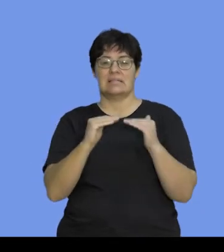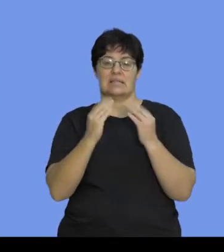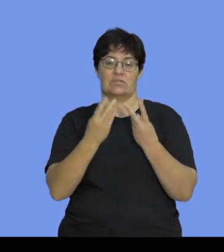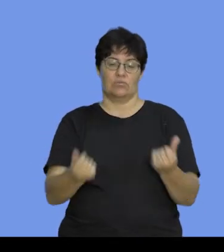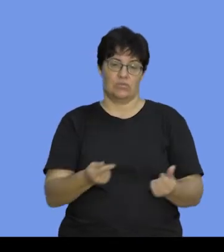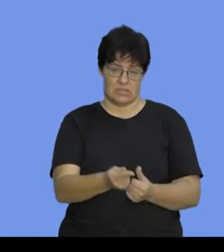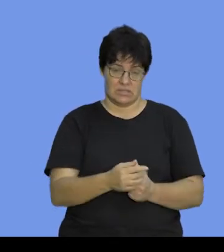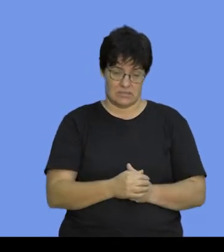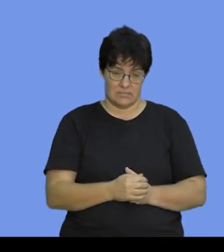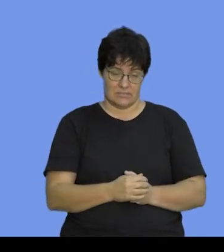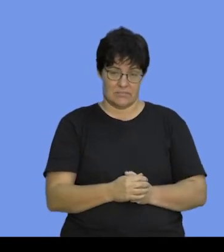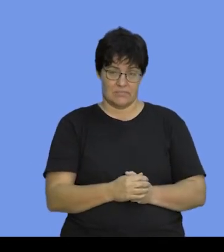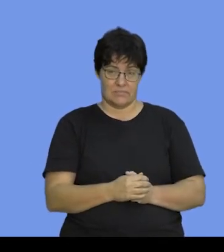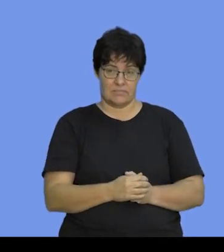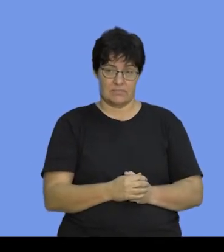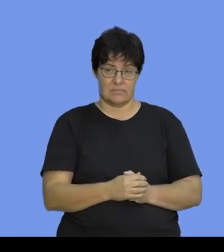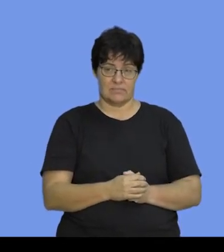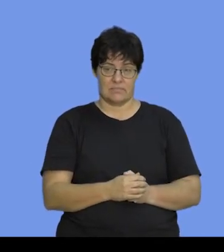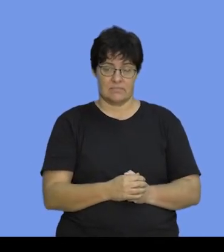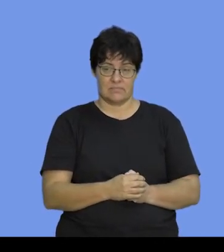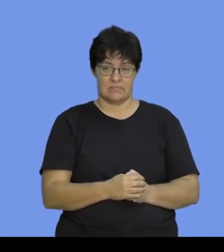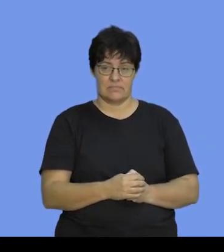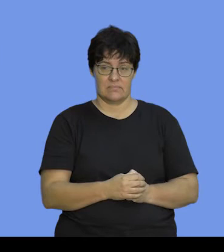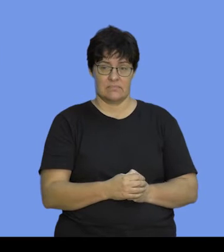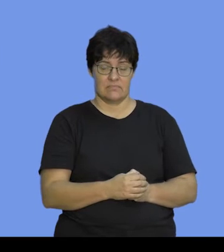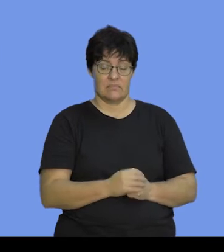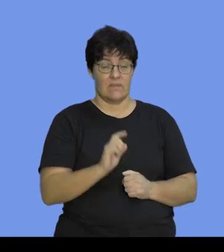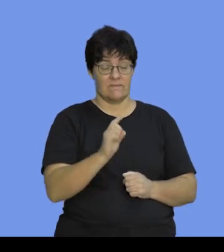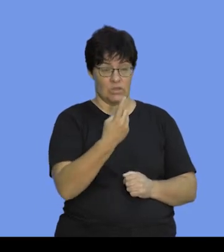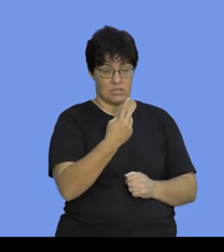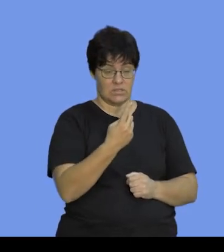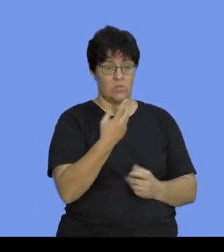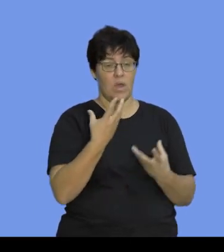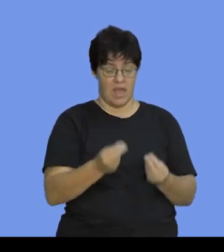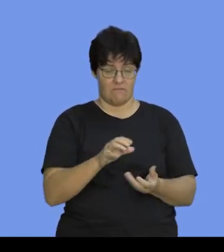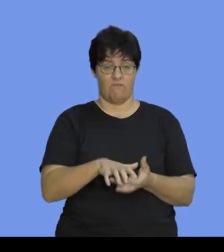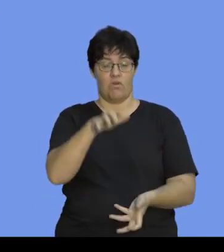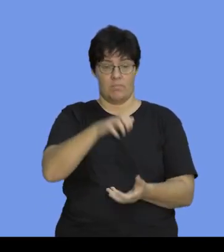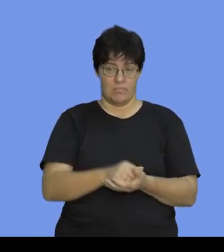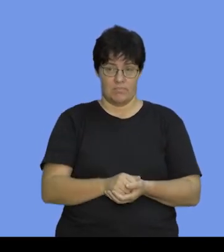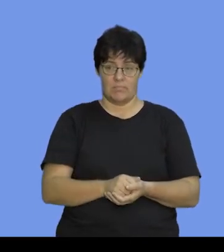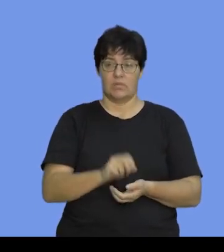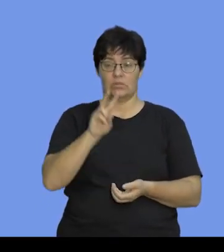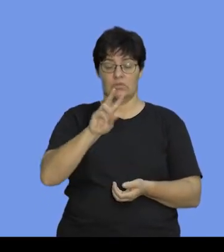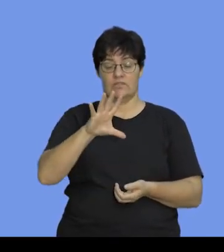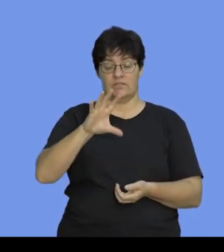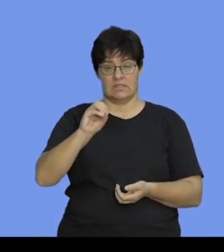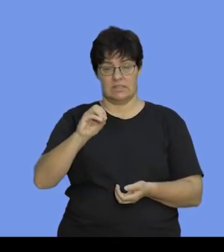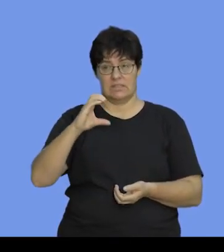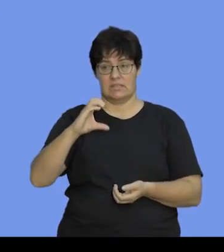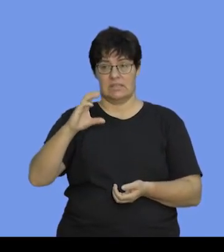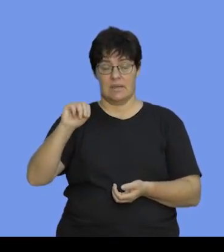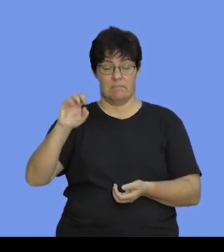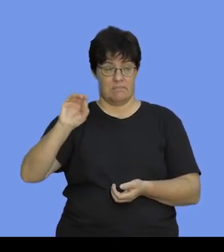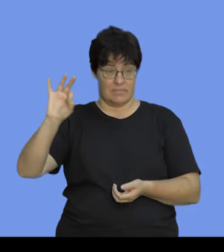as a standard solution, right? So let's go through the steps. First of all, we have the volume. The volume